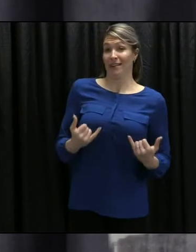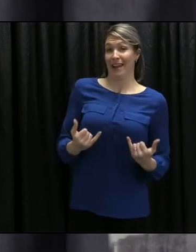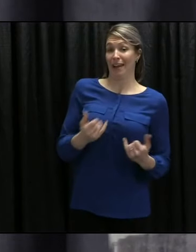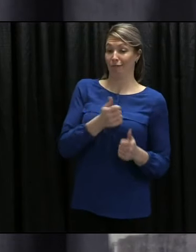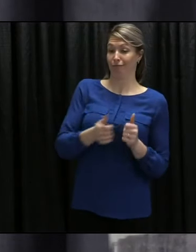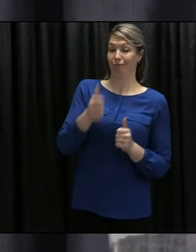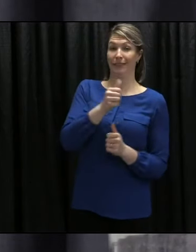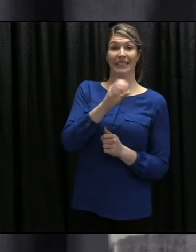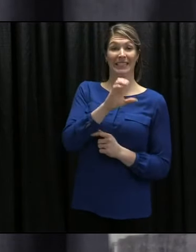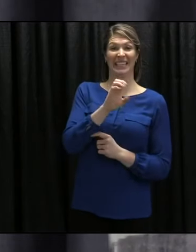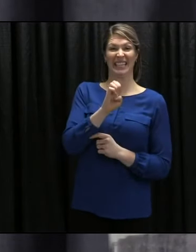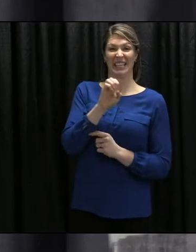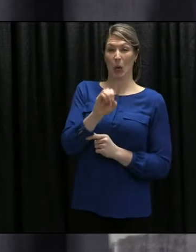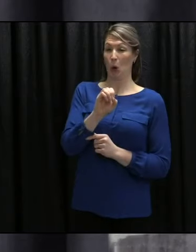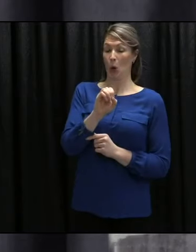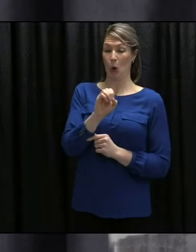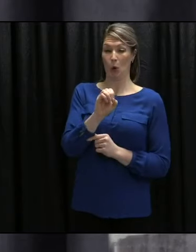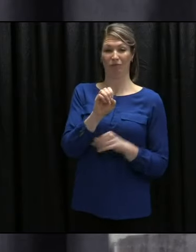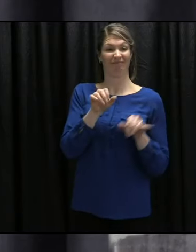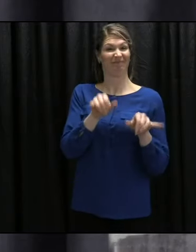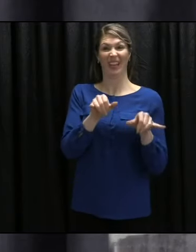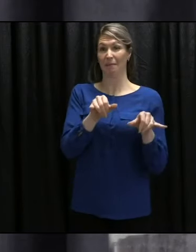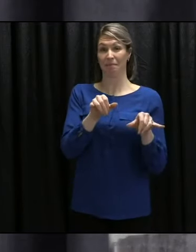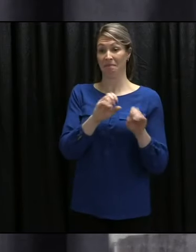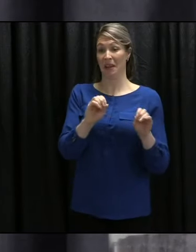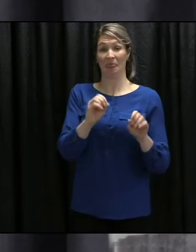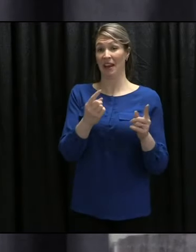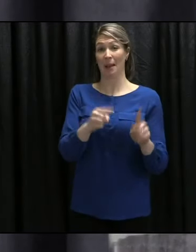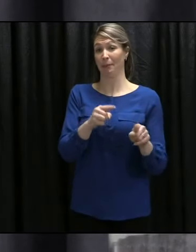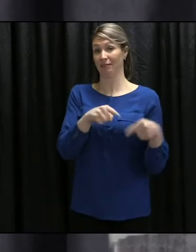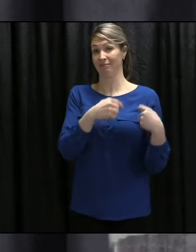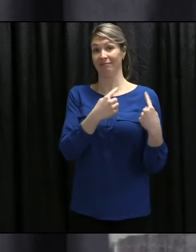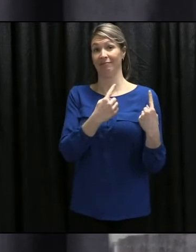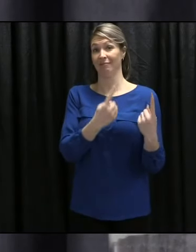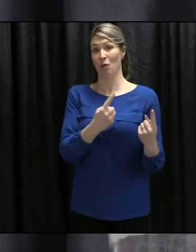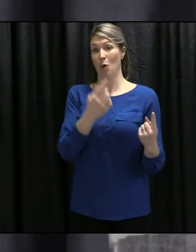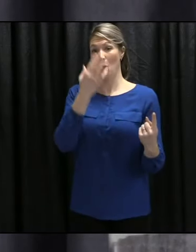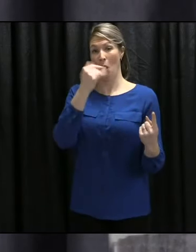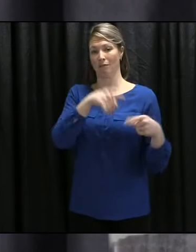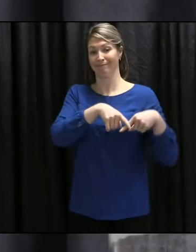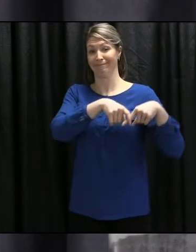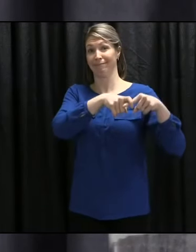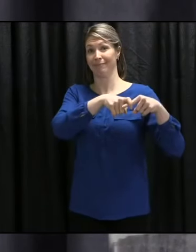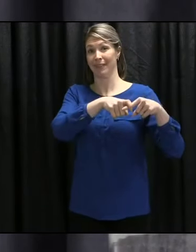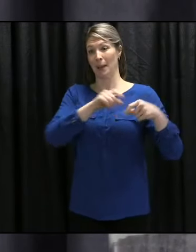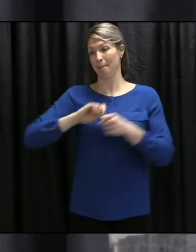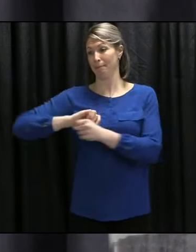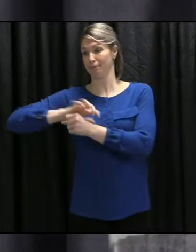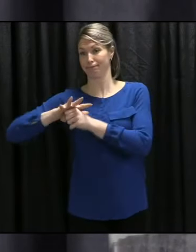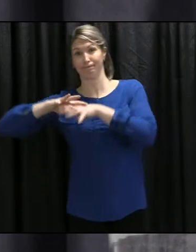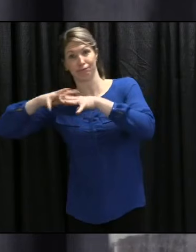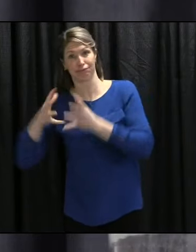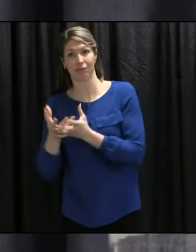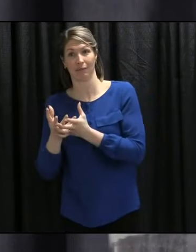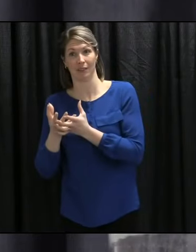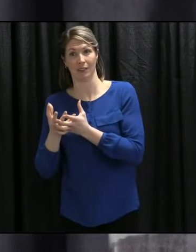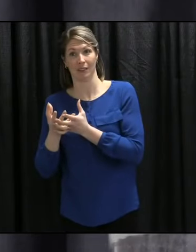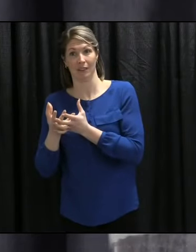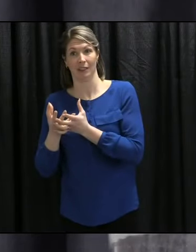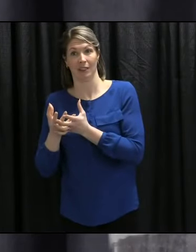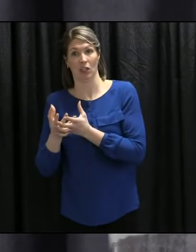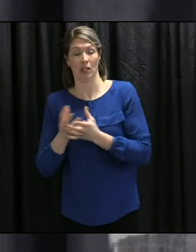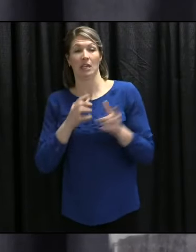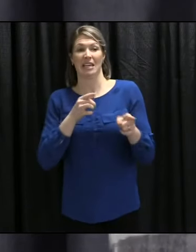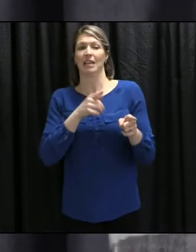with the procurement piece during this pandemic. Indeed, our original pandemic order, which